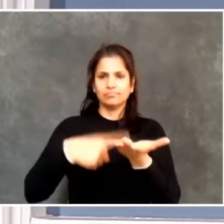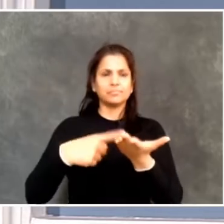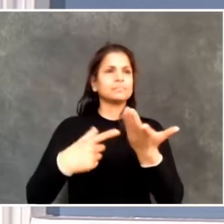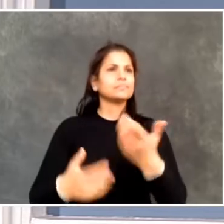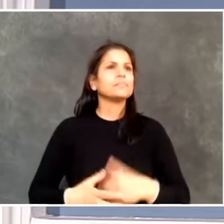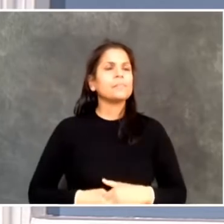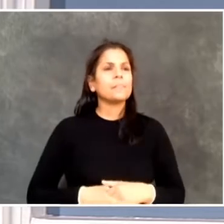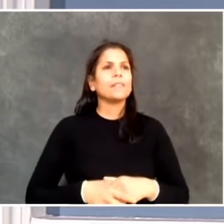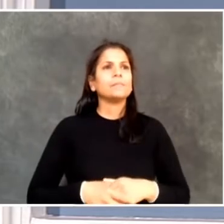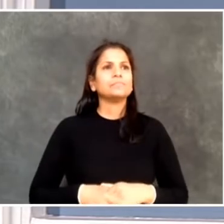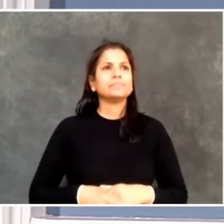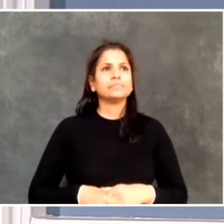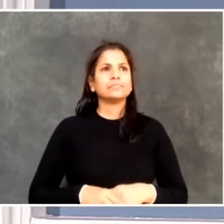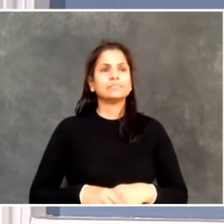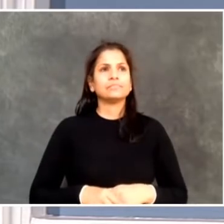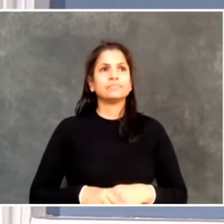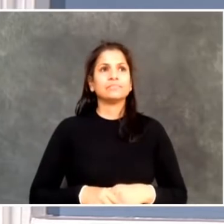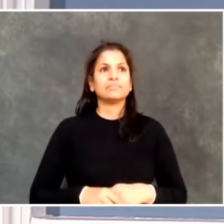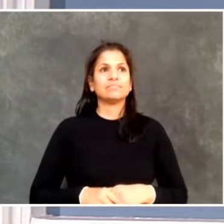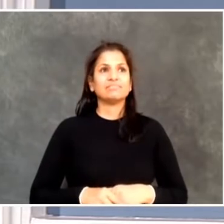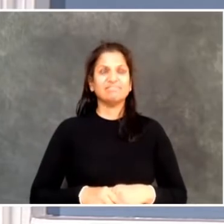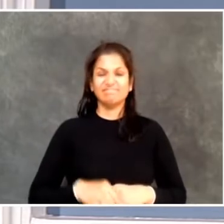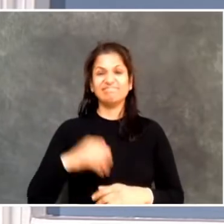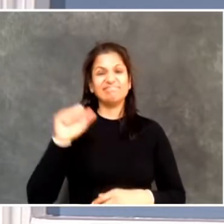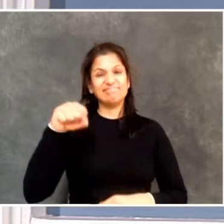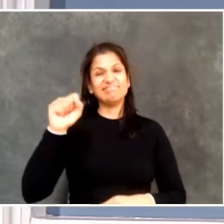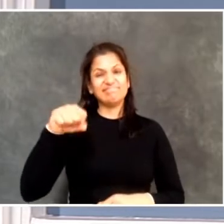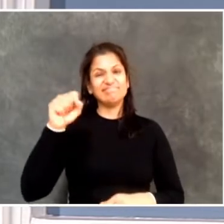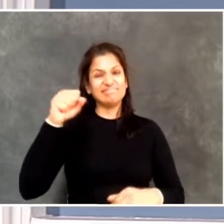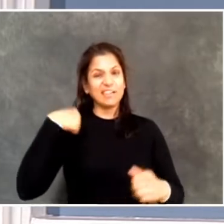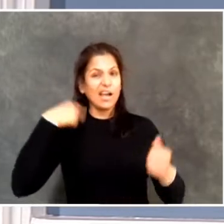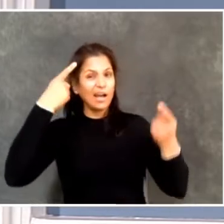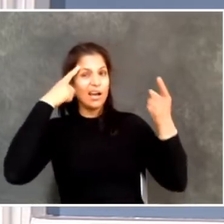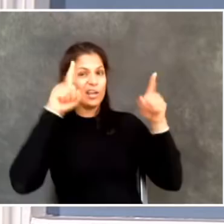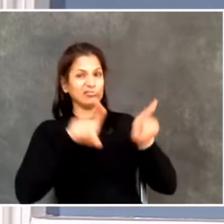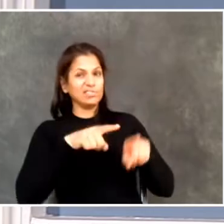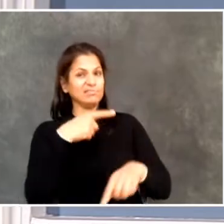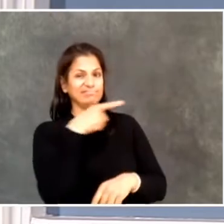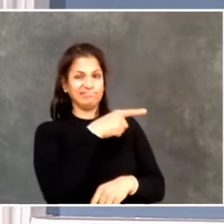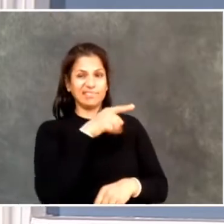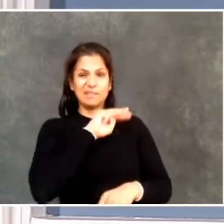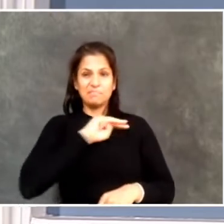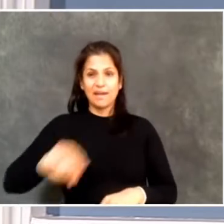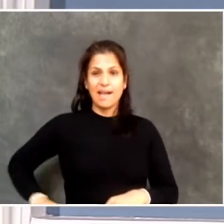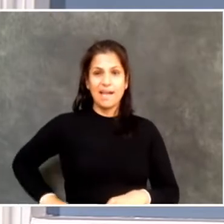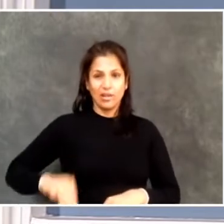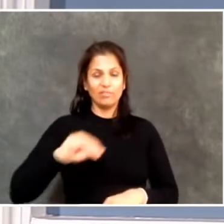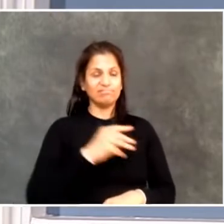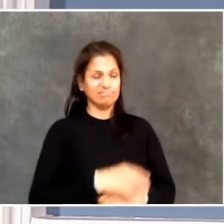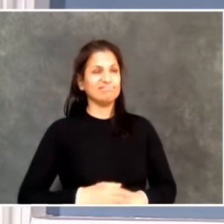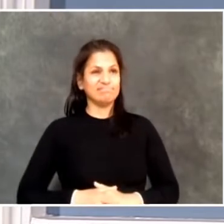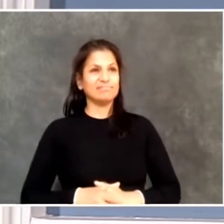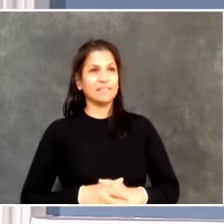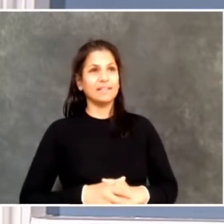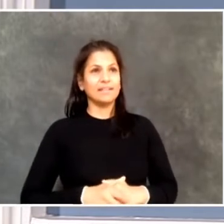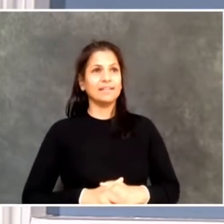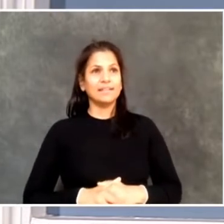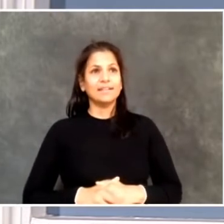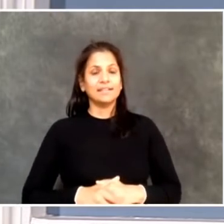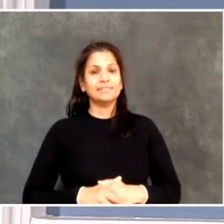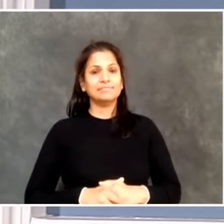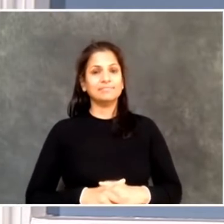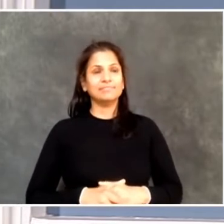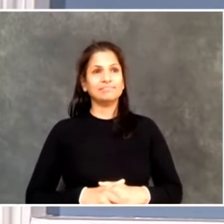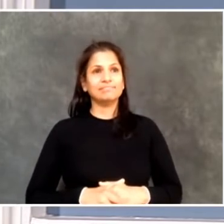chronic illnesses. And certainly those chronic underlying illnesses put these individuals